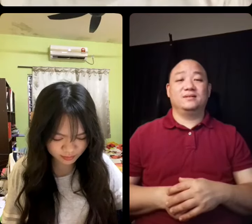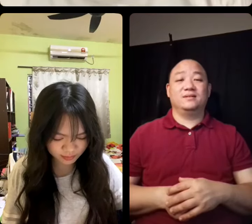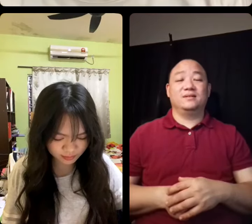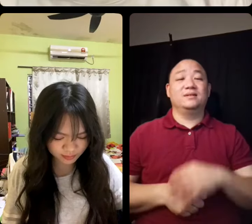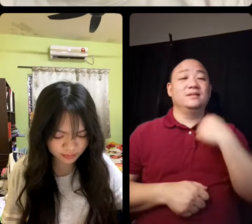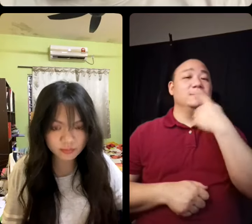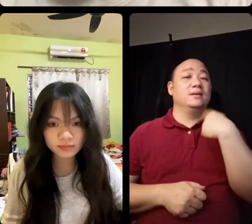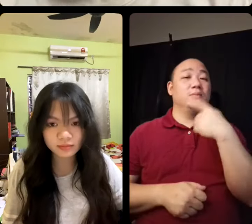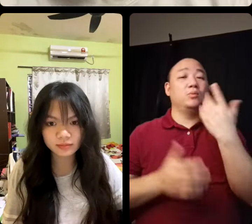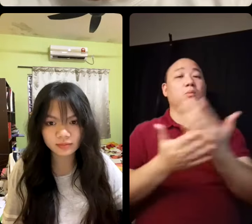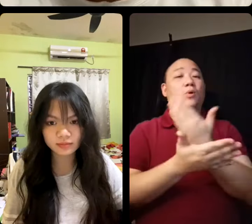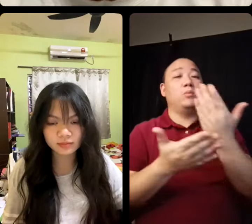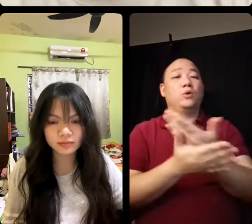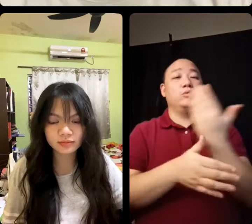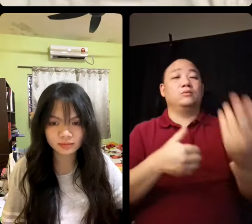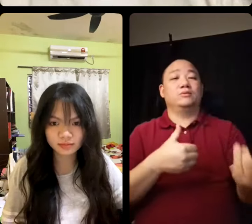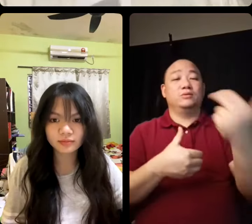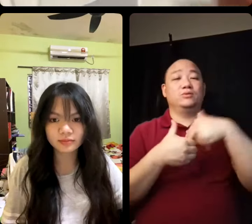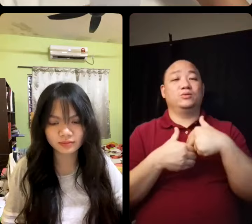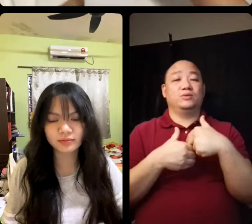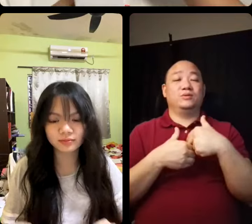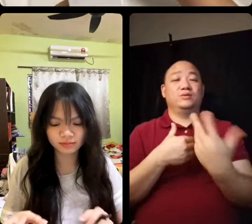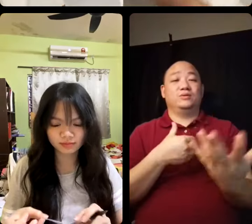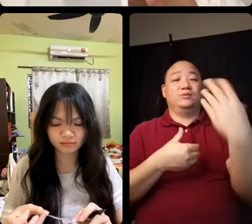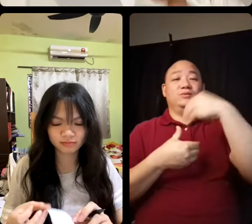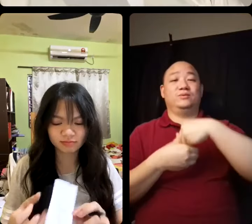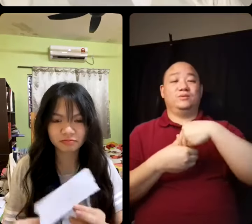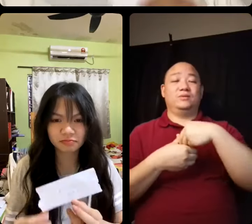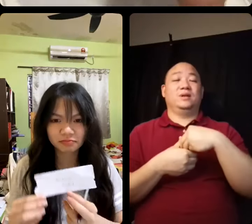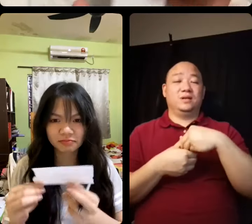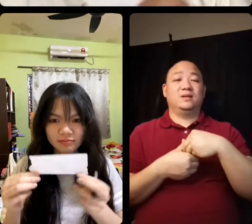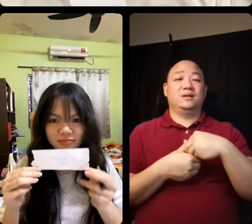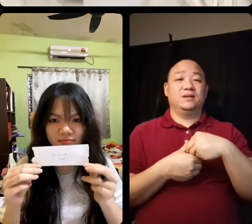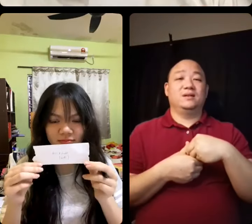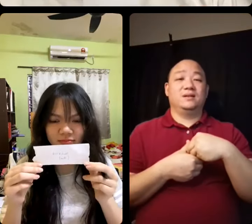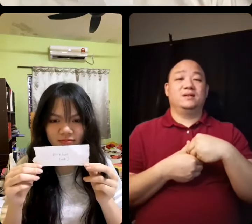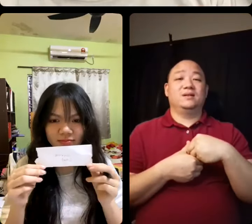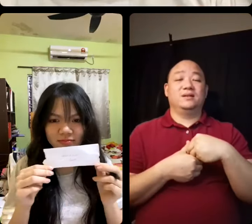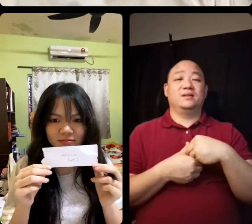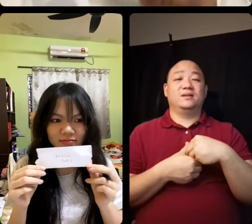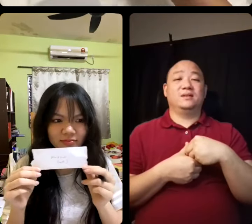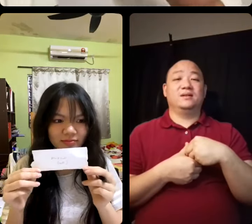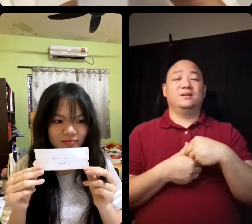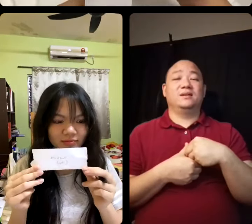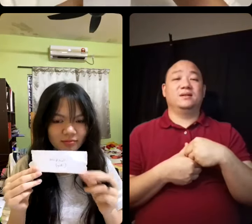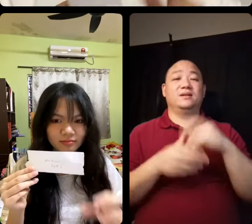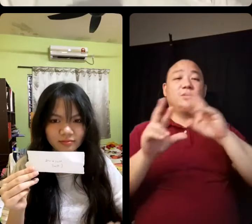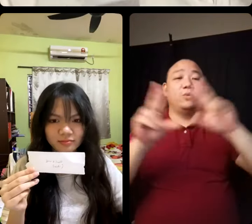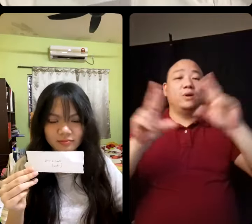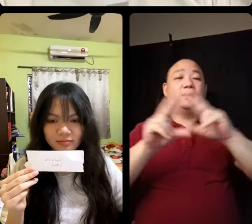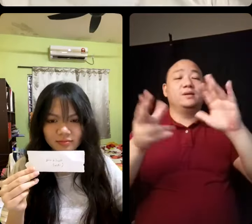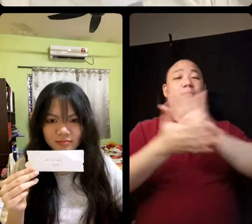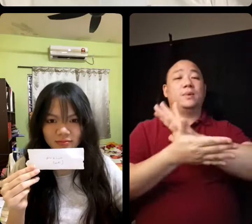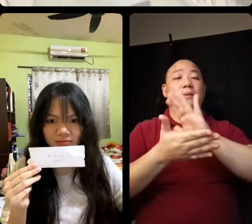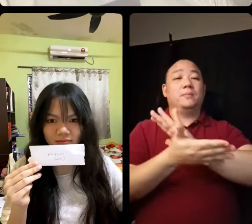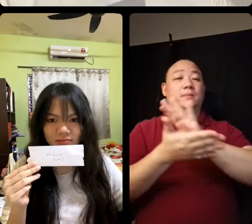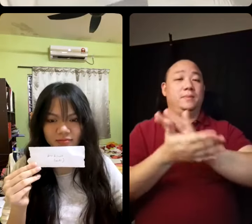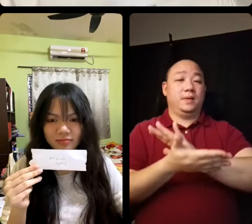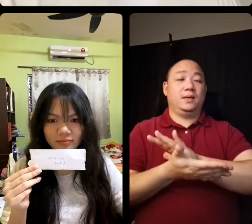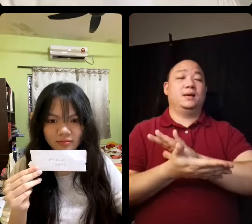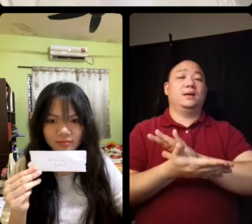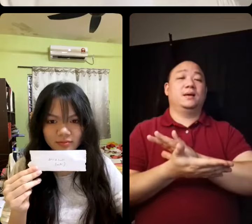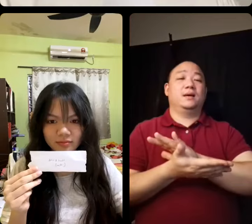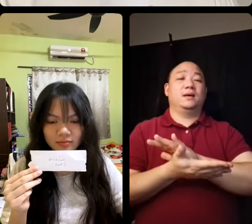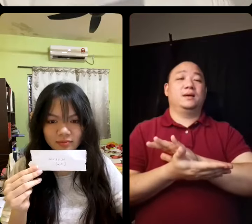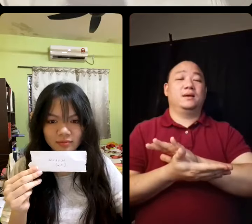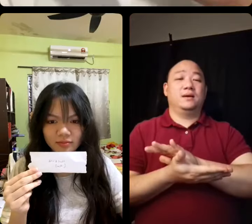find out where does our time go. So basically what you need to do is just have a pepper strike together, 75 cm pepper strike together,